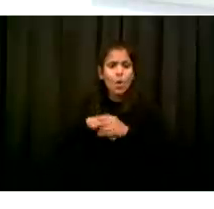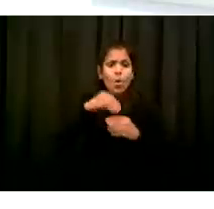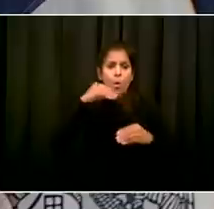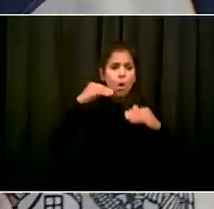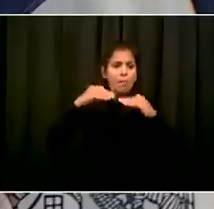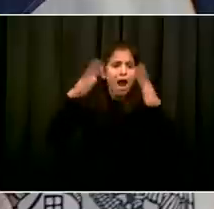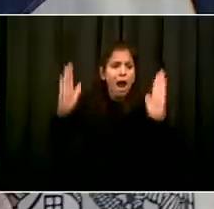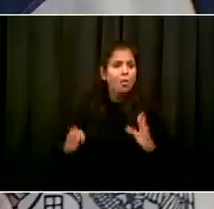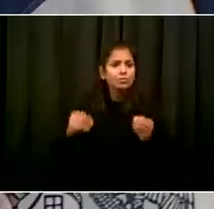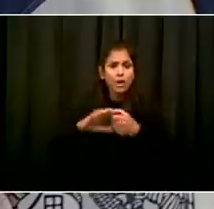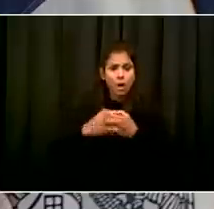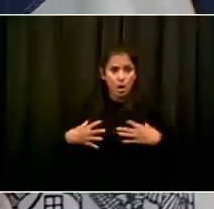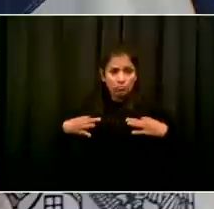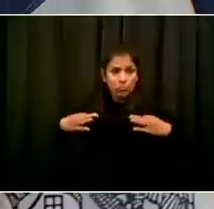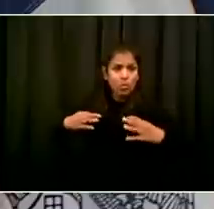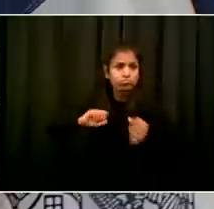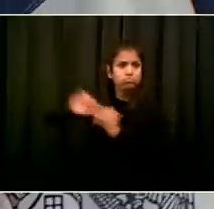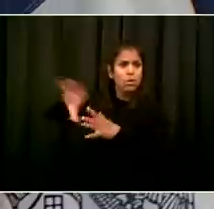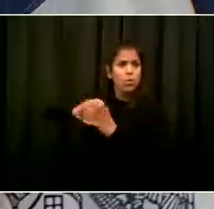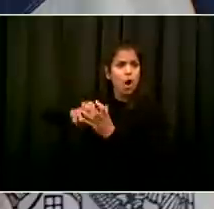Next up is Henry from Bloomberg.